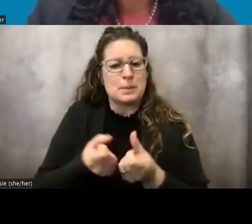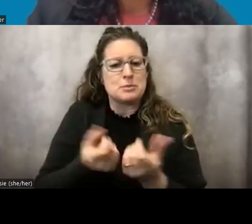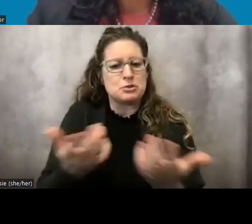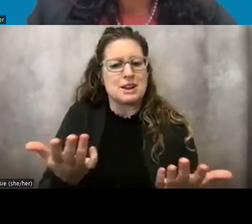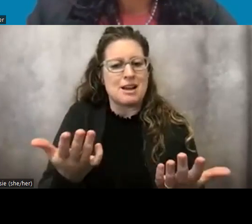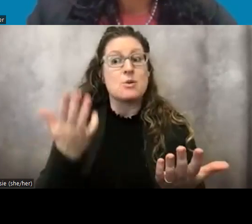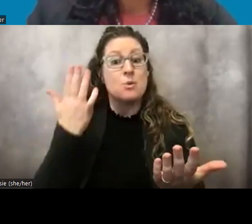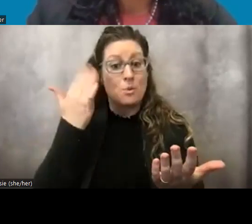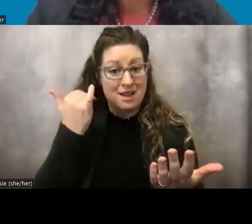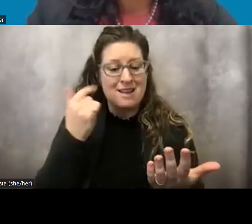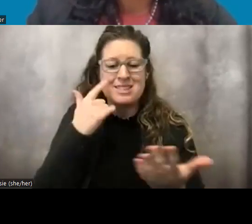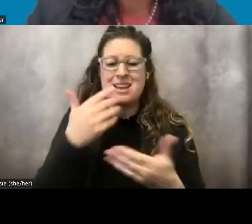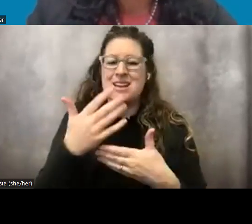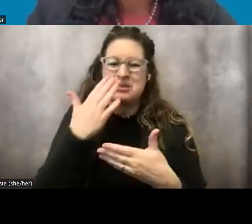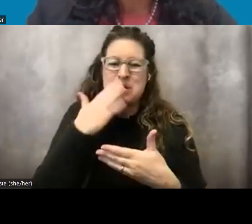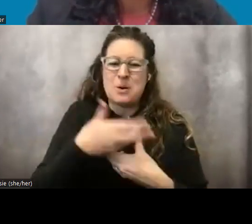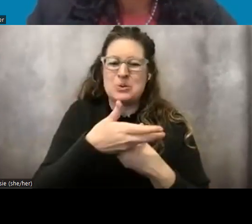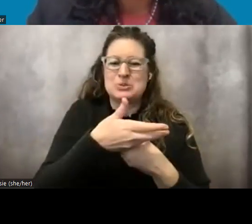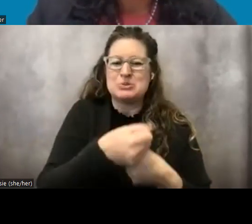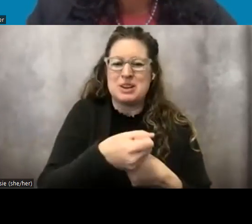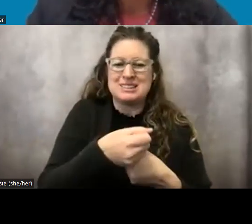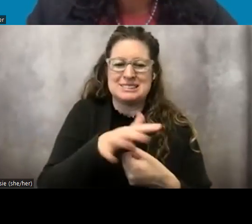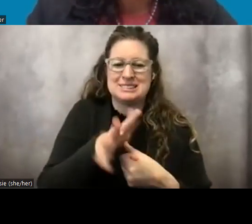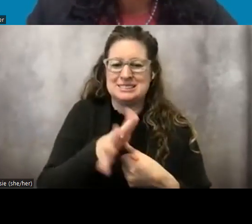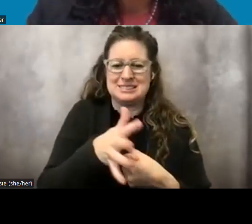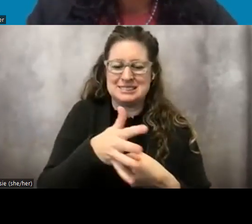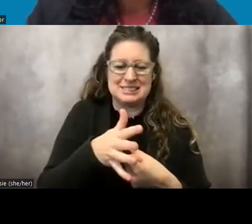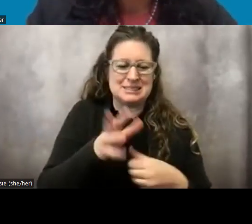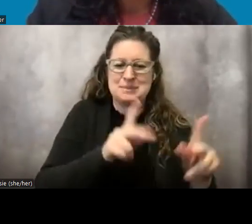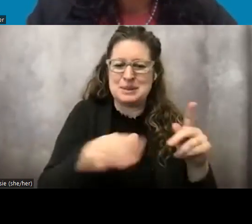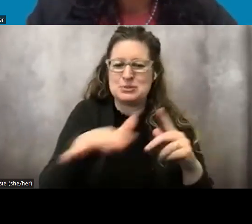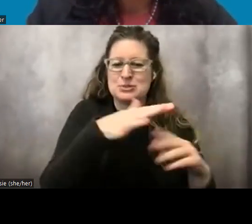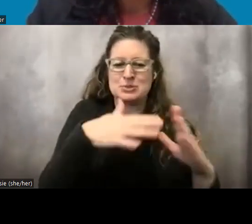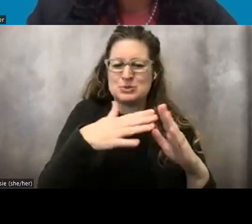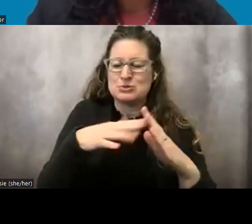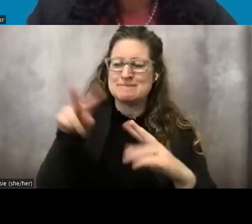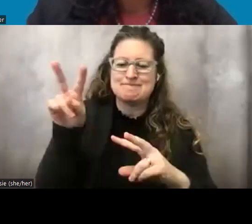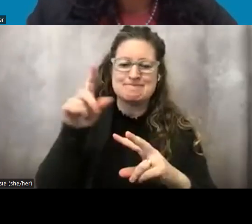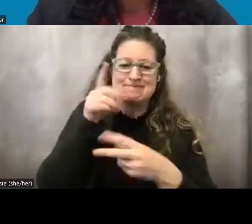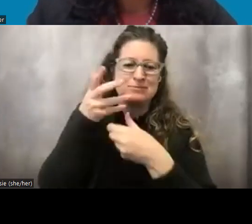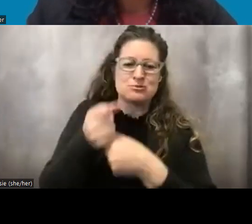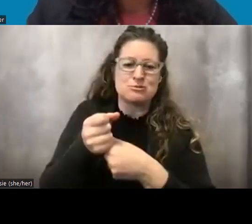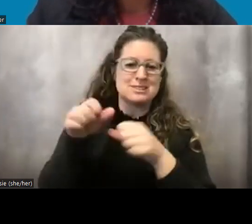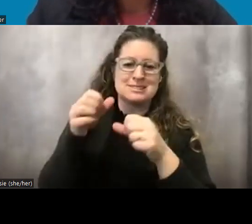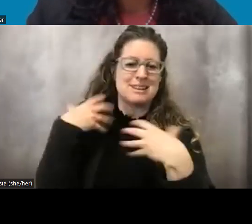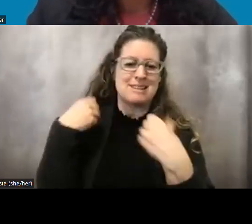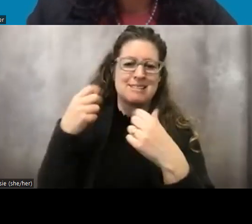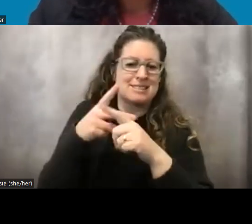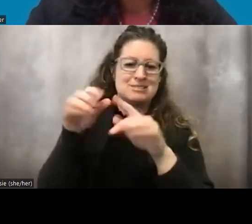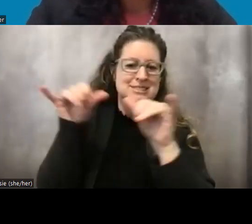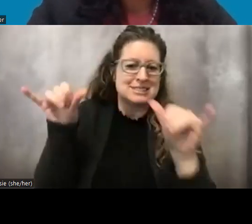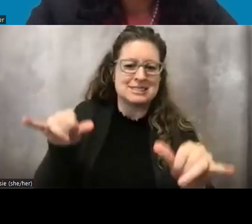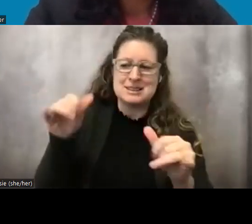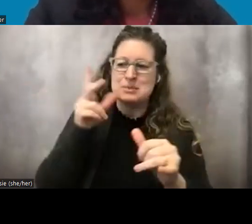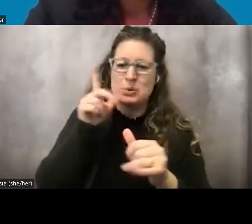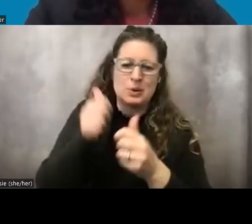is low in the public health officials and the healthcare system. But they also don't feel like they have the tools to intervene